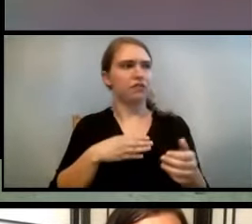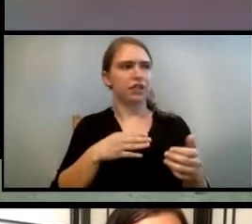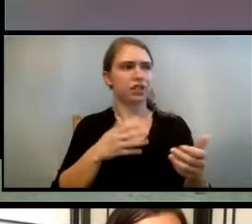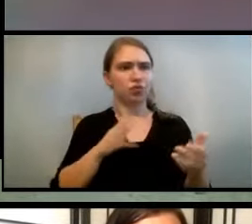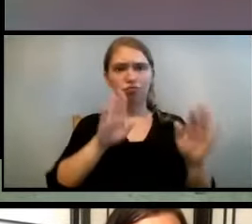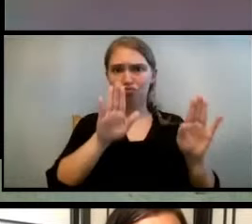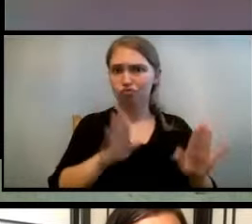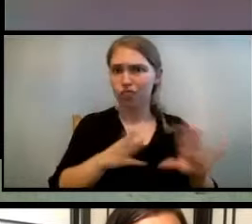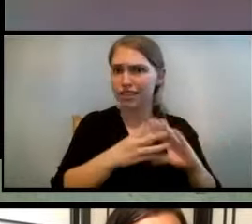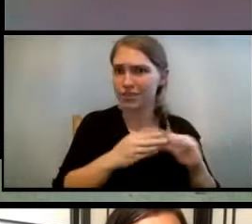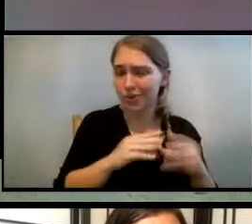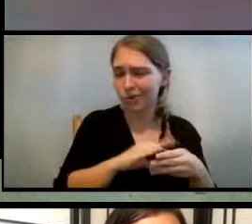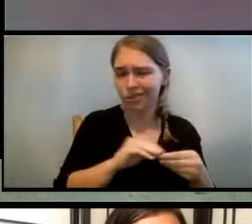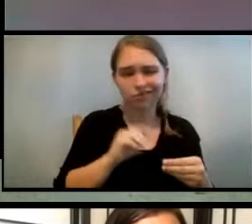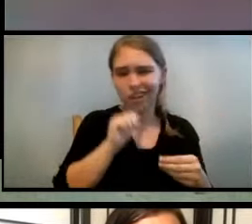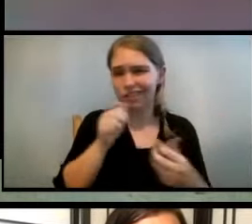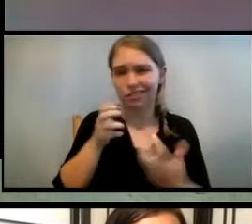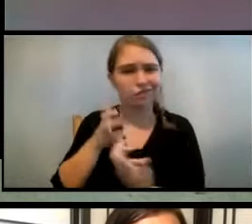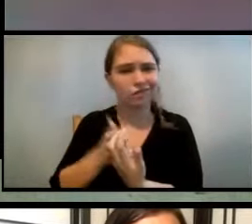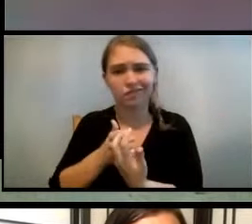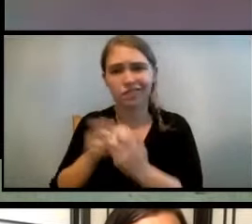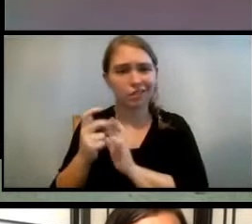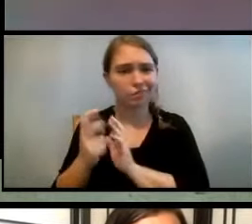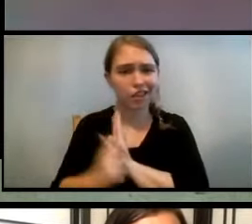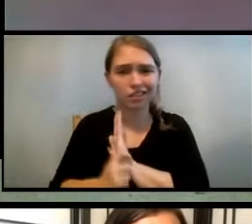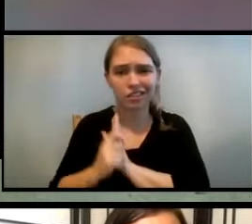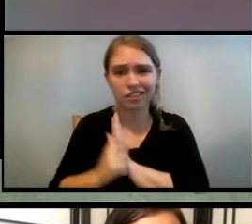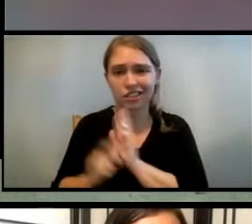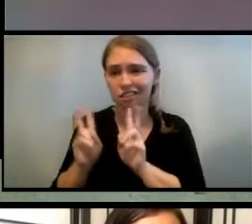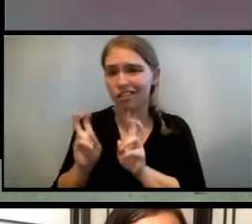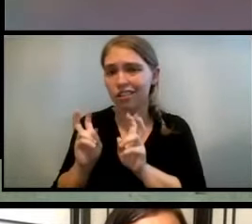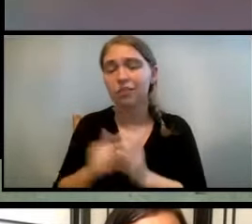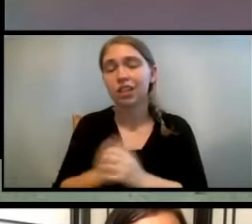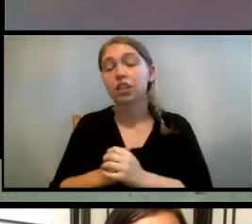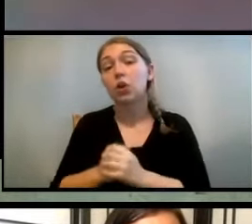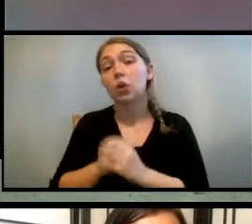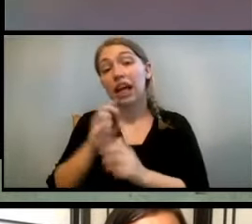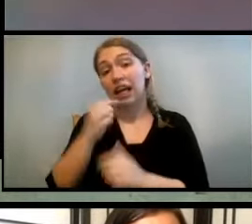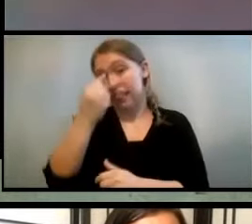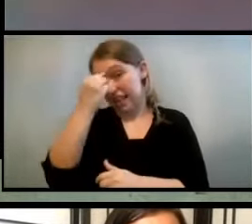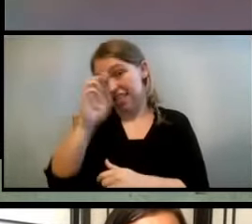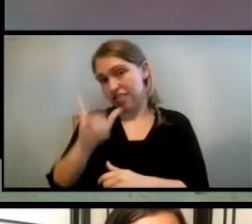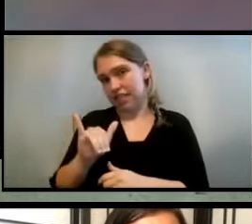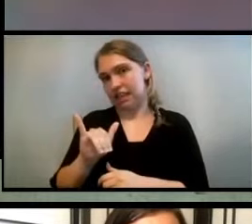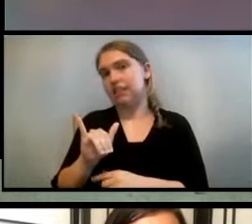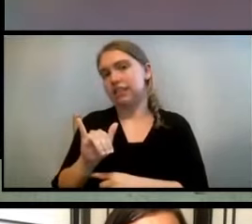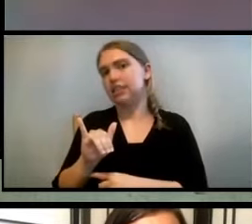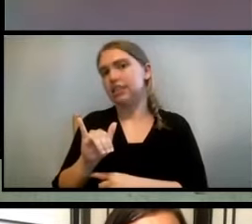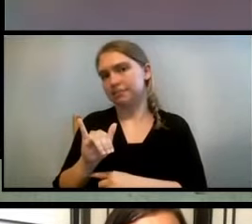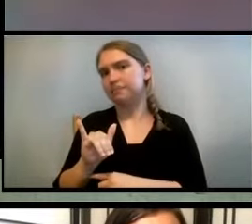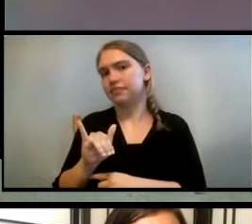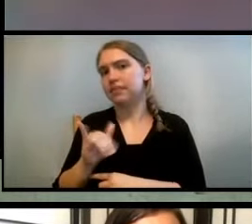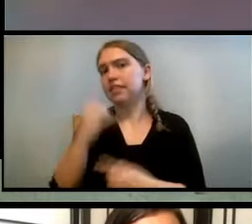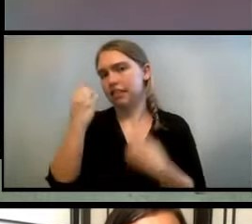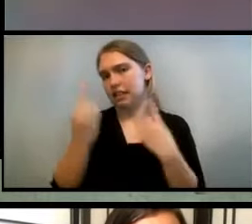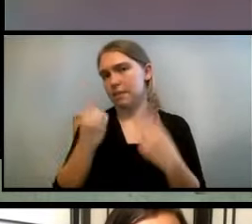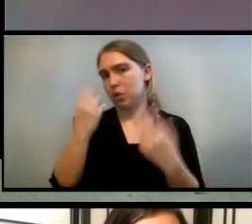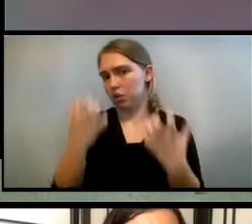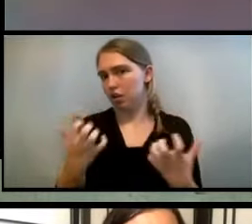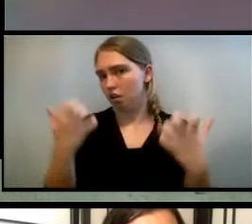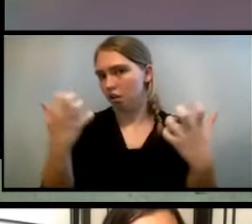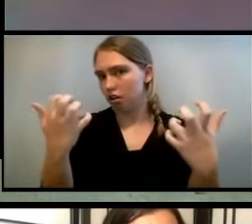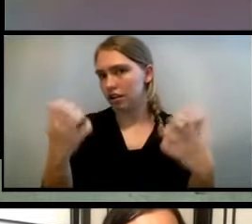story, it's not necessarily going to be accepted. So I think that's where thinking about the audience of the magazine and thinking about